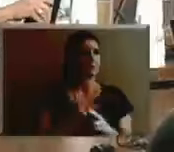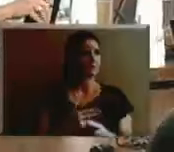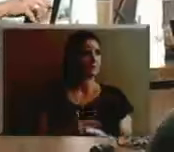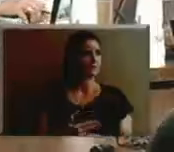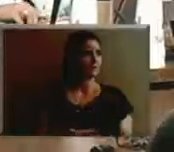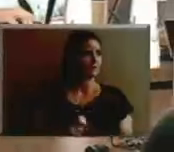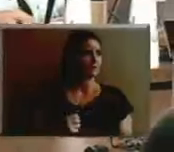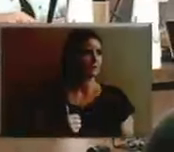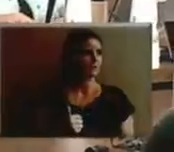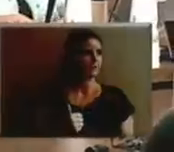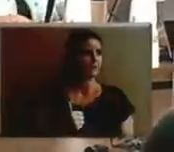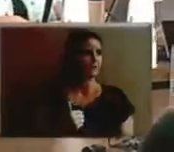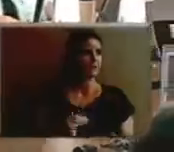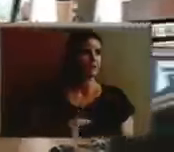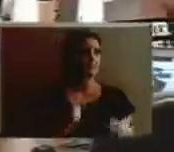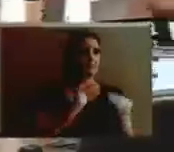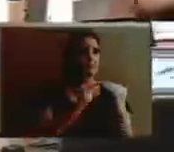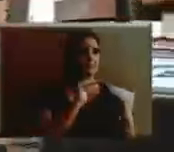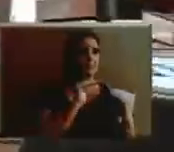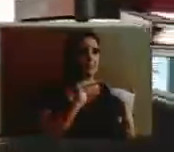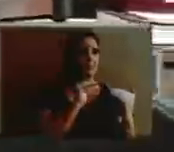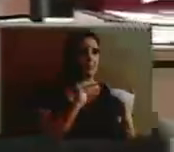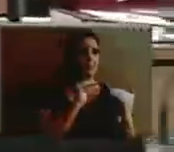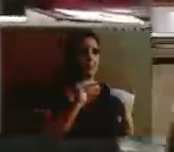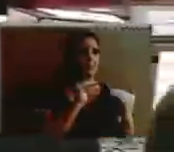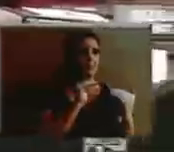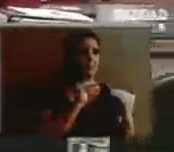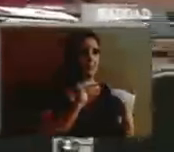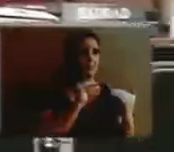is a tie bid. Ms. Haddad.